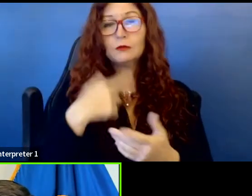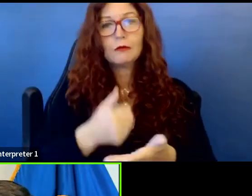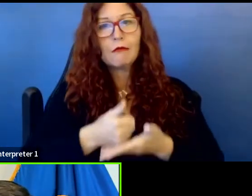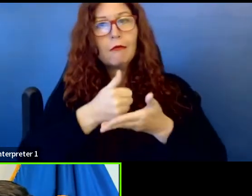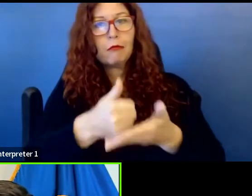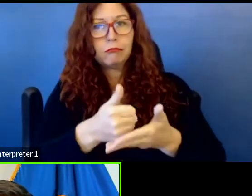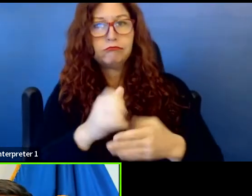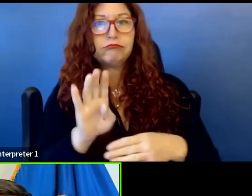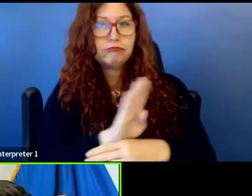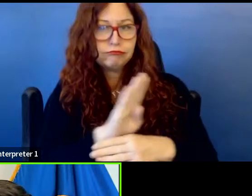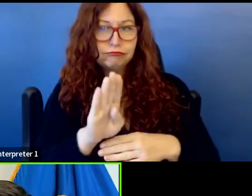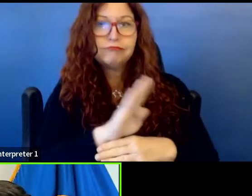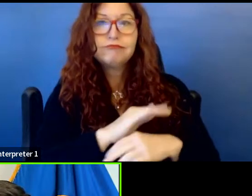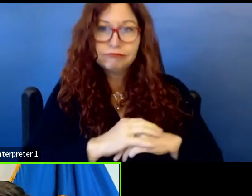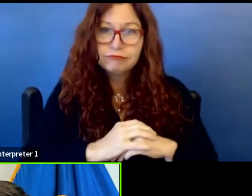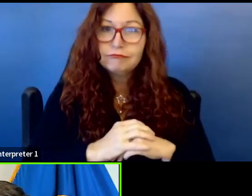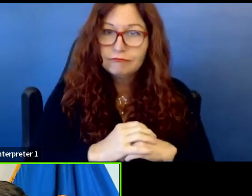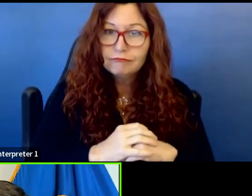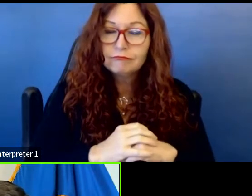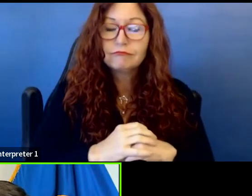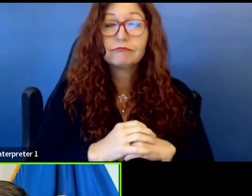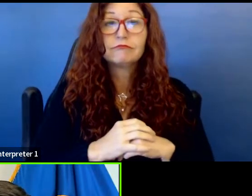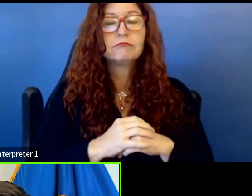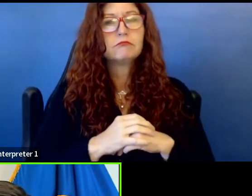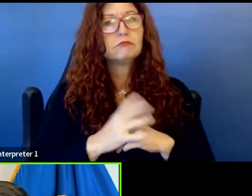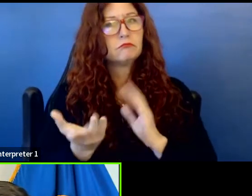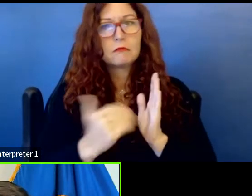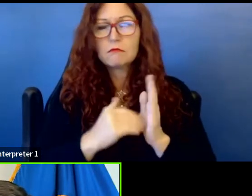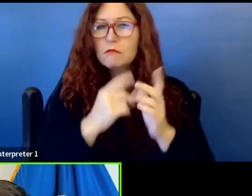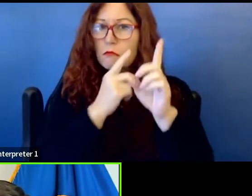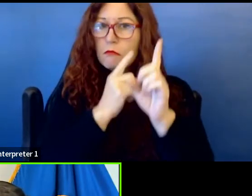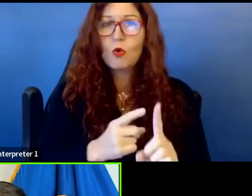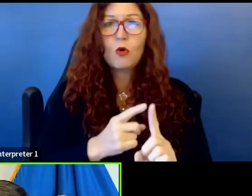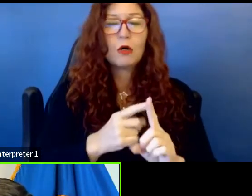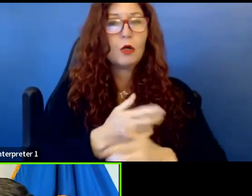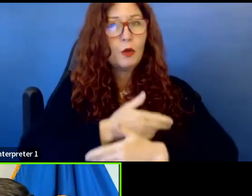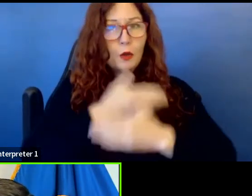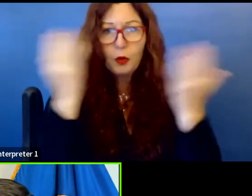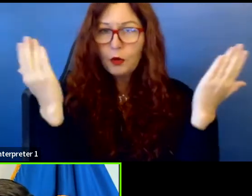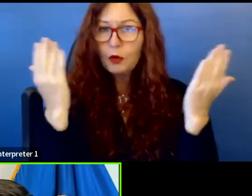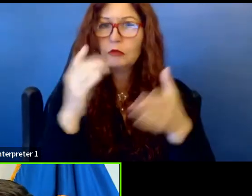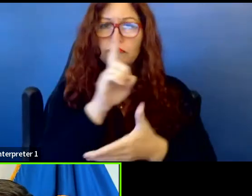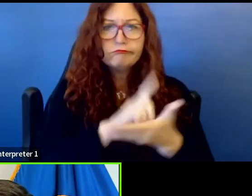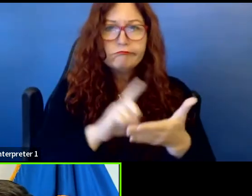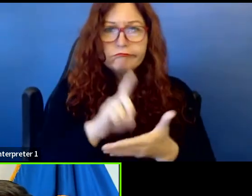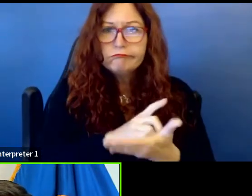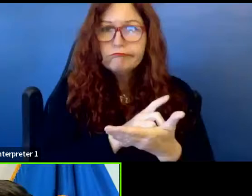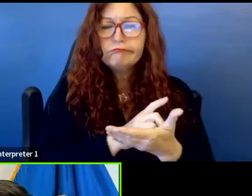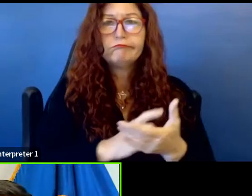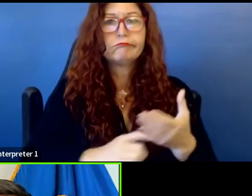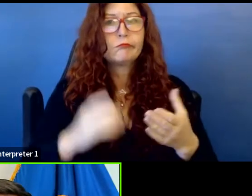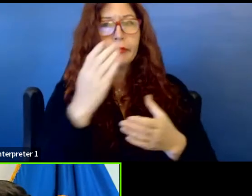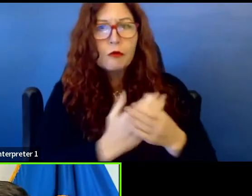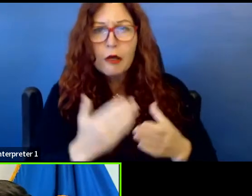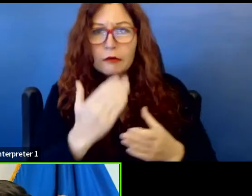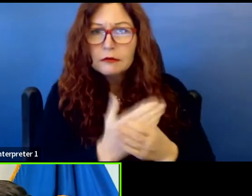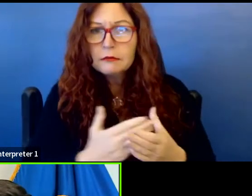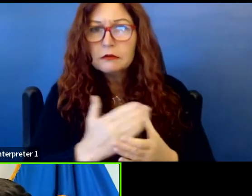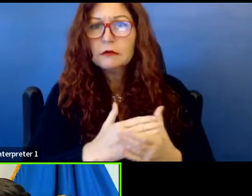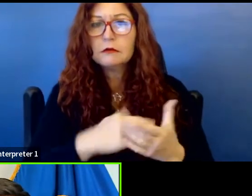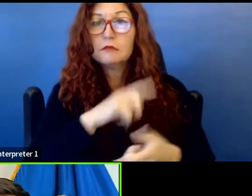discrimination harassment and retaliation i must commend some in the industry who have already taken a